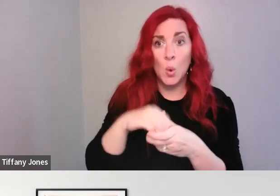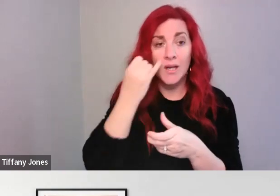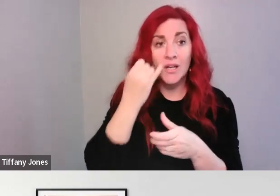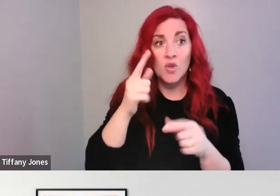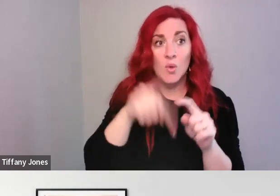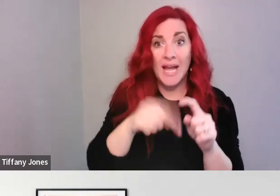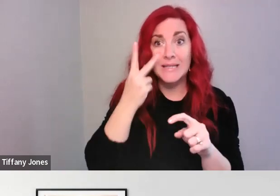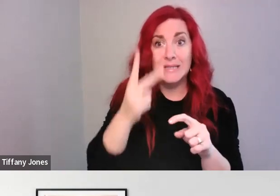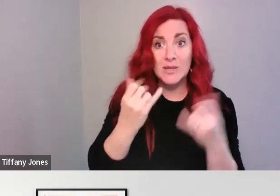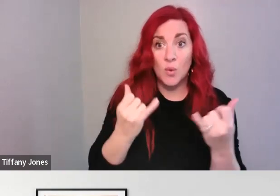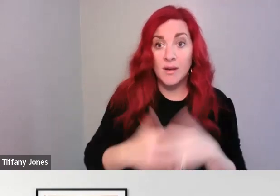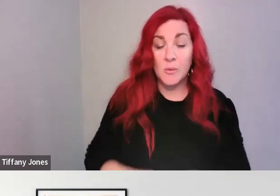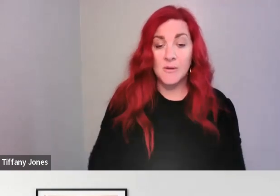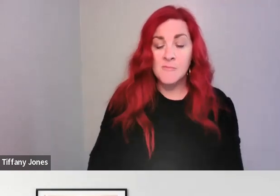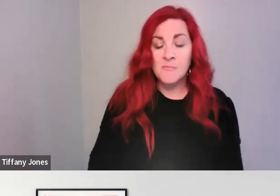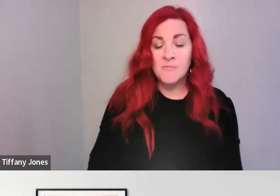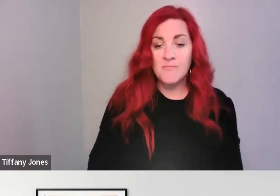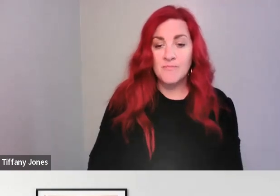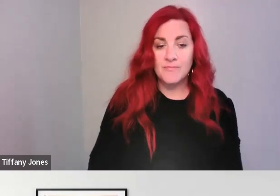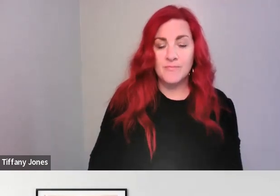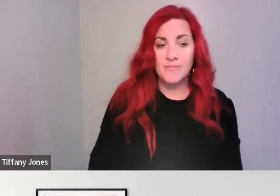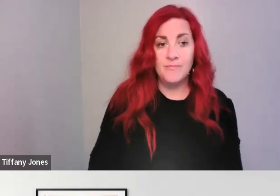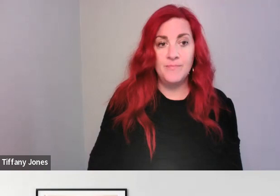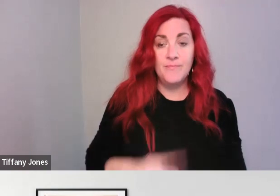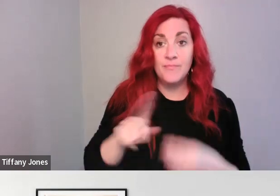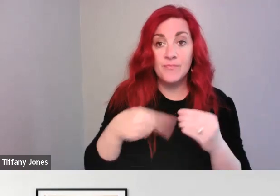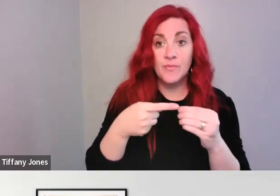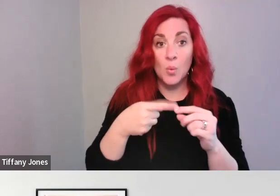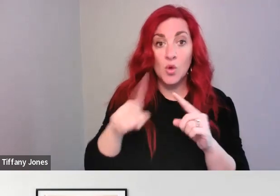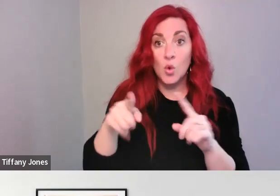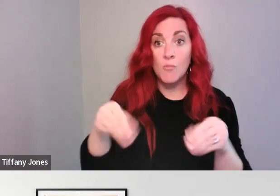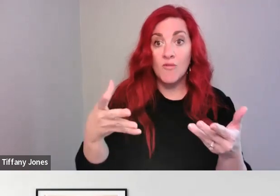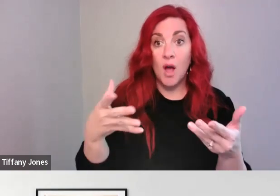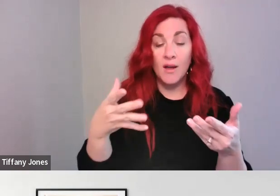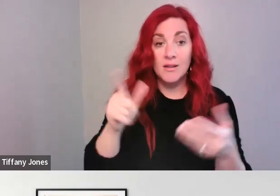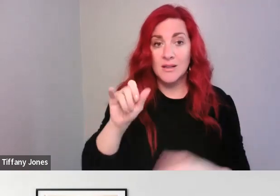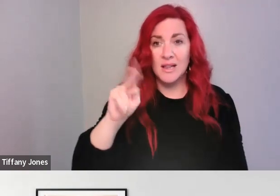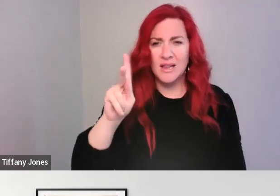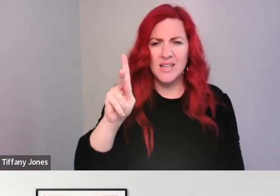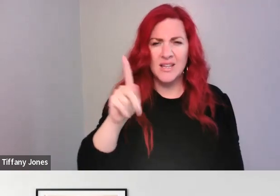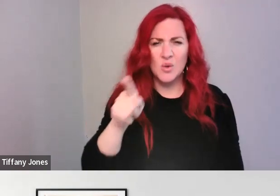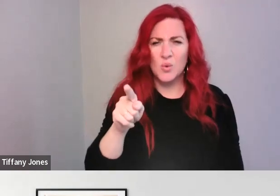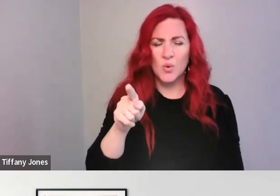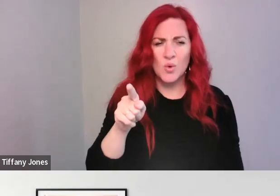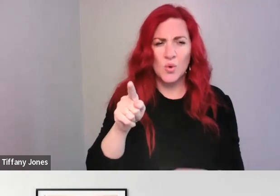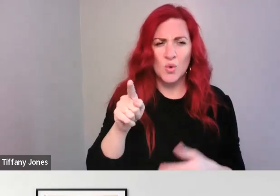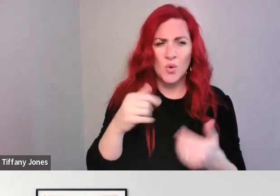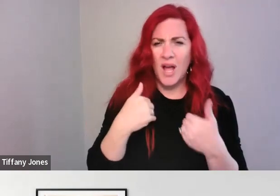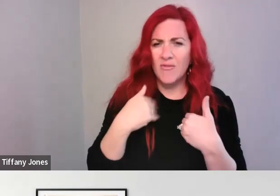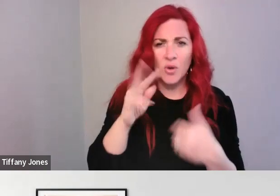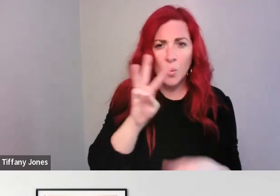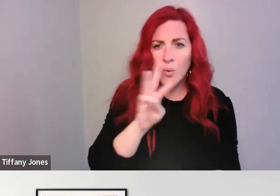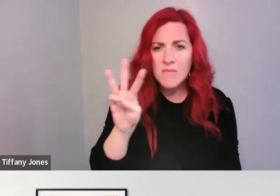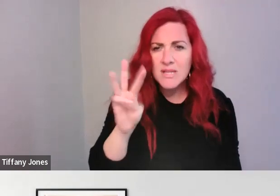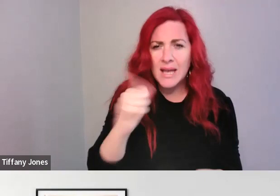see that. As you provide those links, is there anywhere that you have on your website or